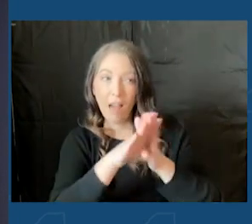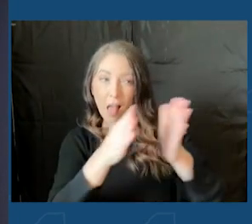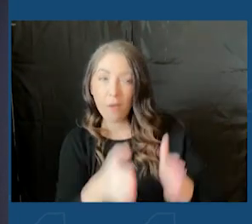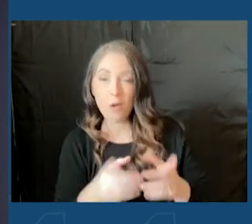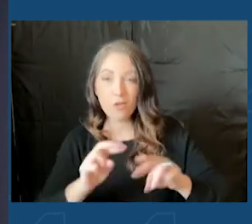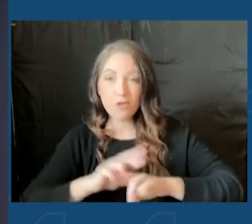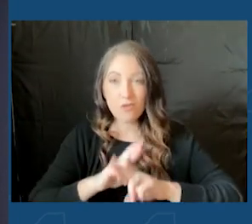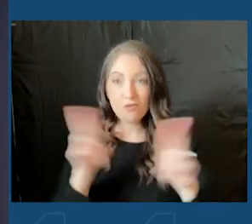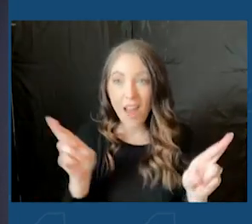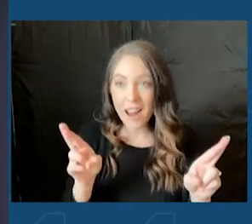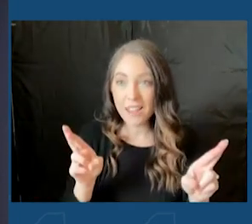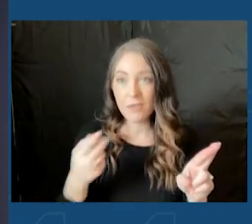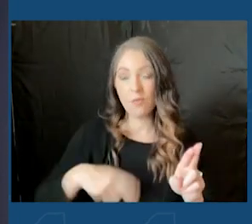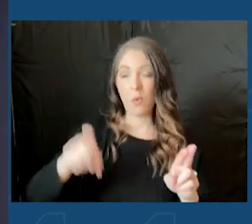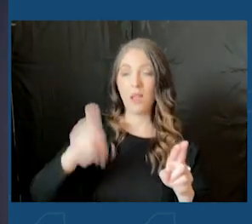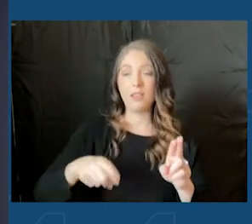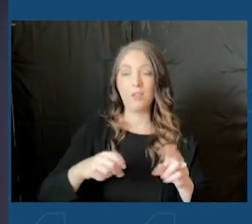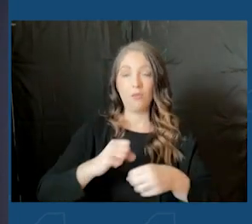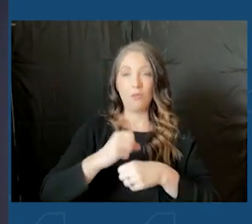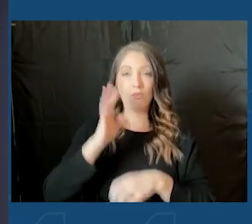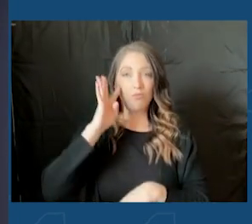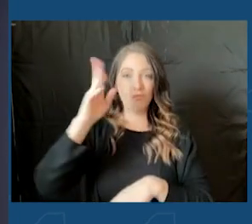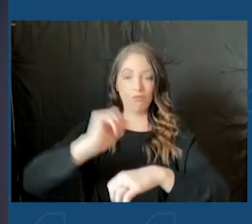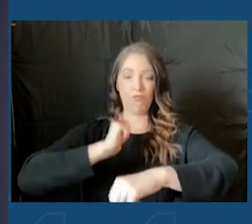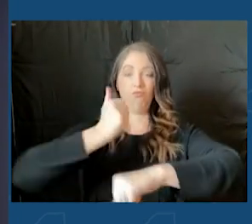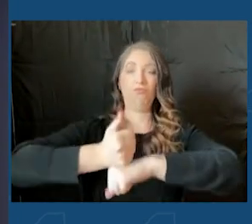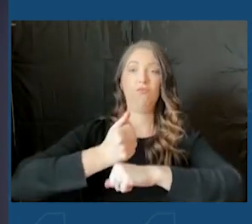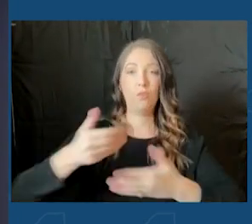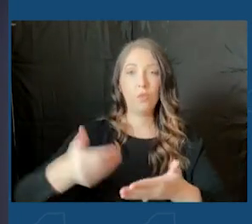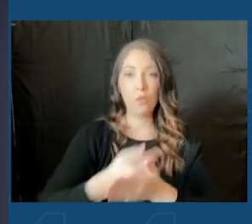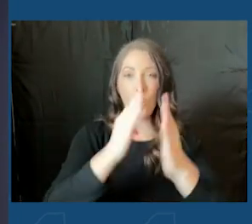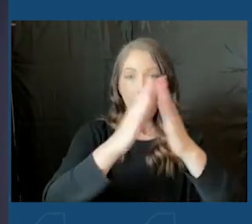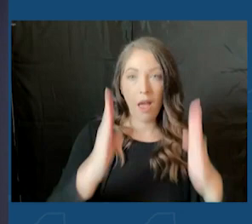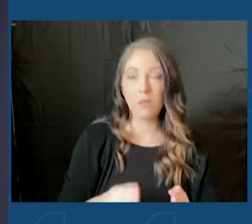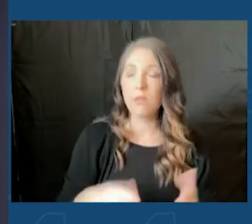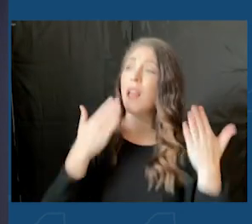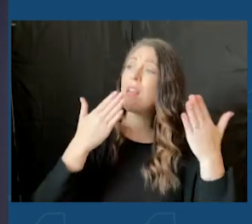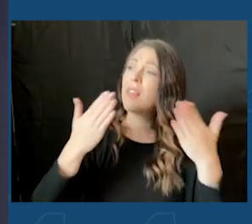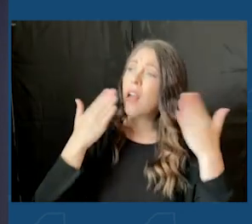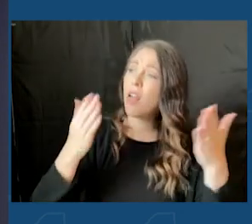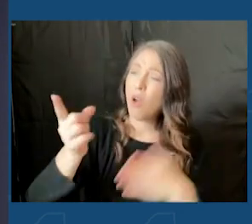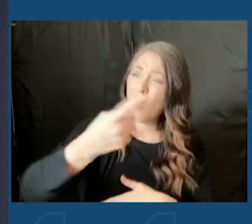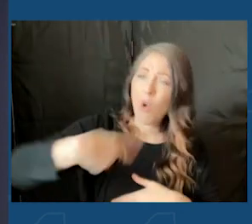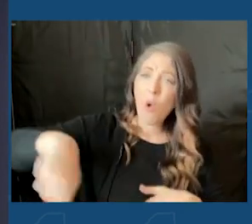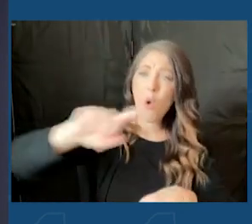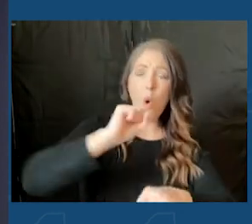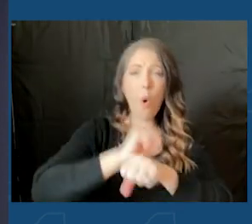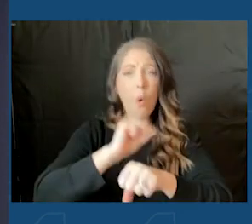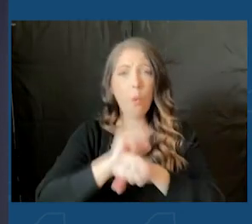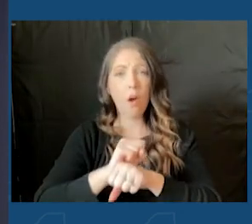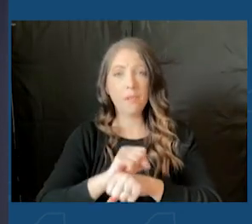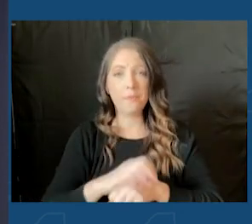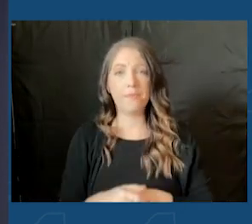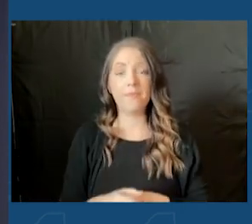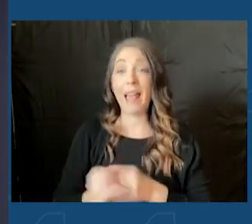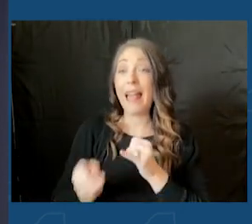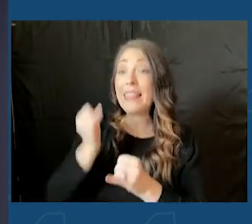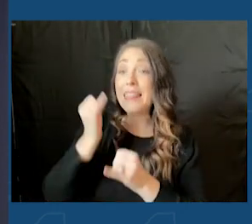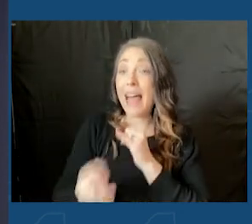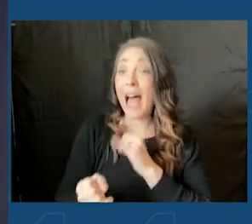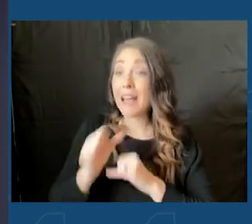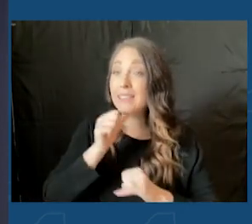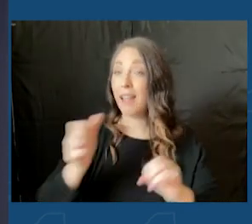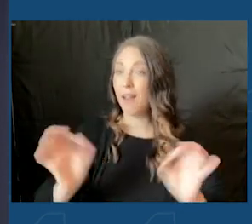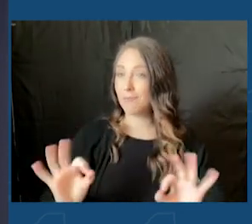to create some housing. Thank you so much for all the work that everybody did here. And last but not least, I want to thank the